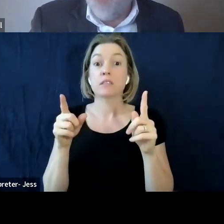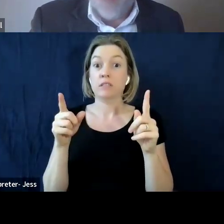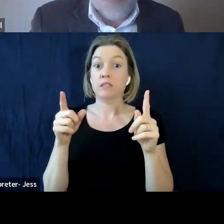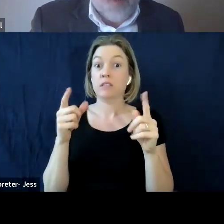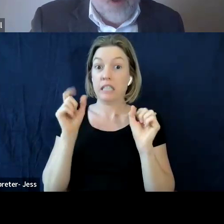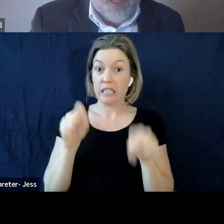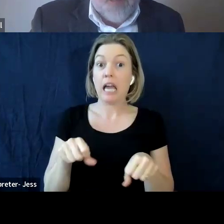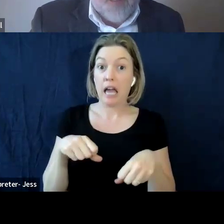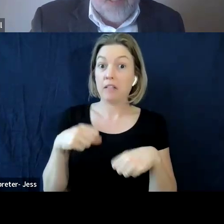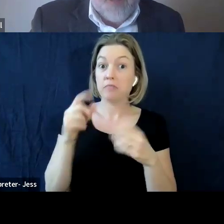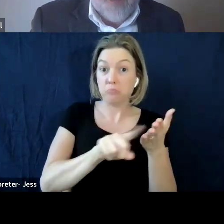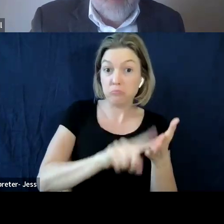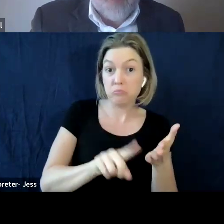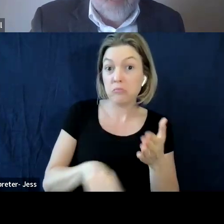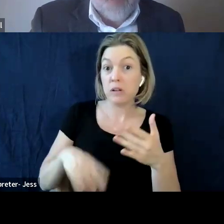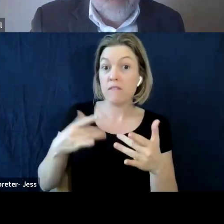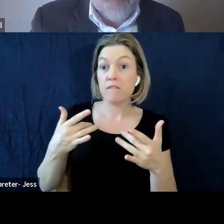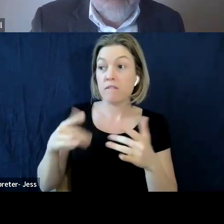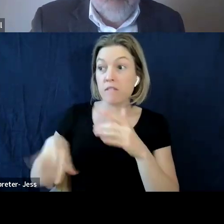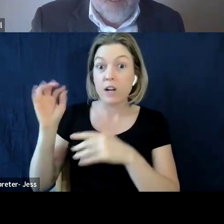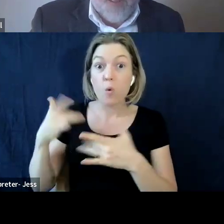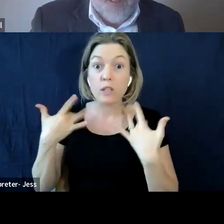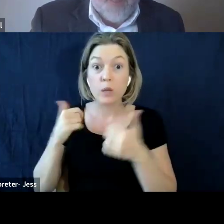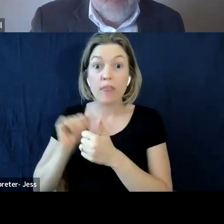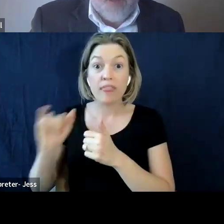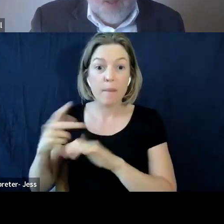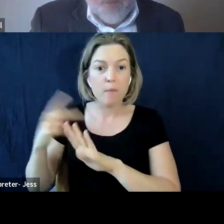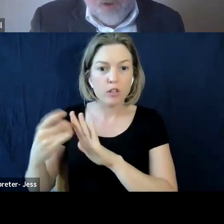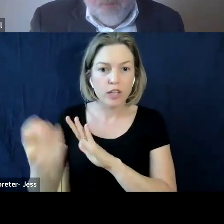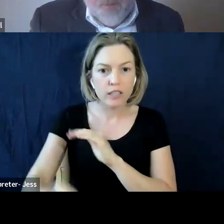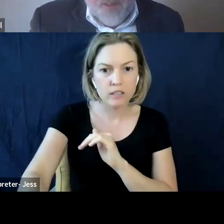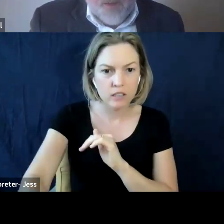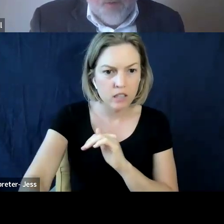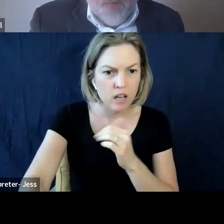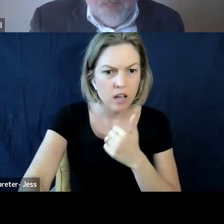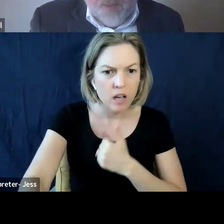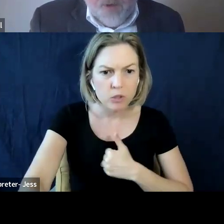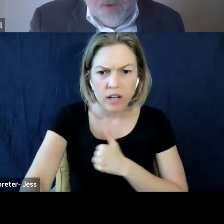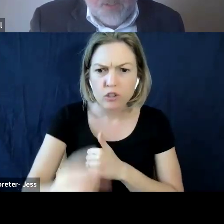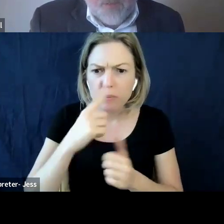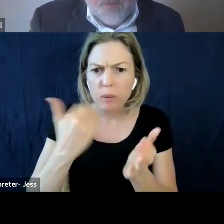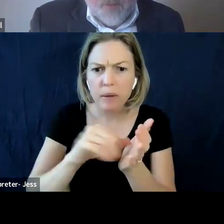where that project is at in its trajectory. And I'm sorry, could